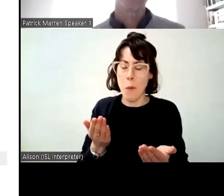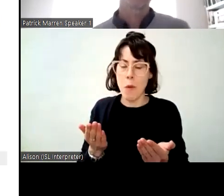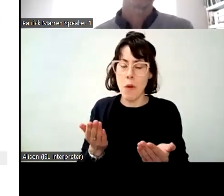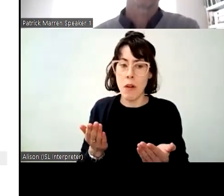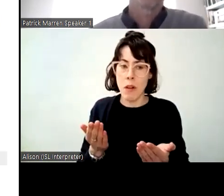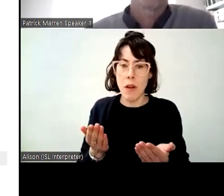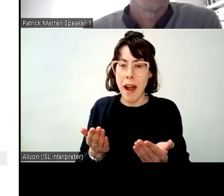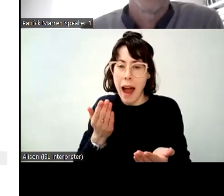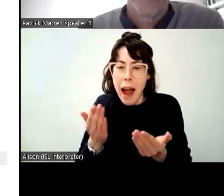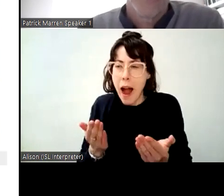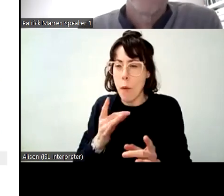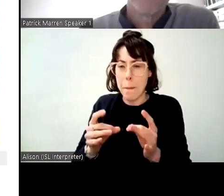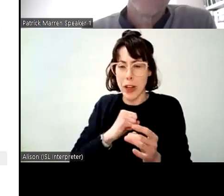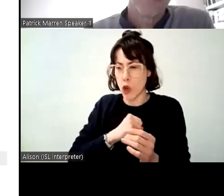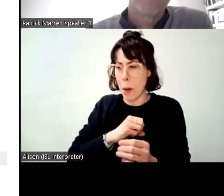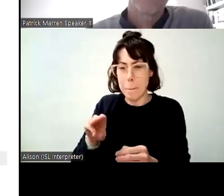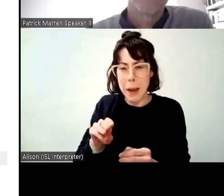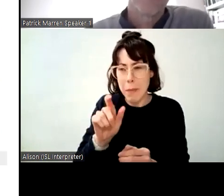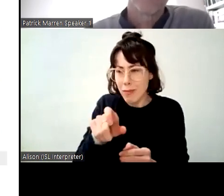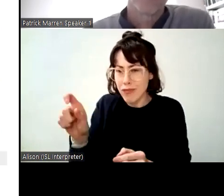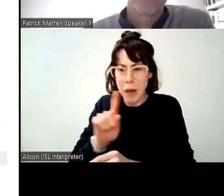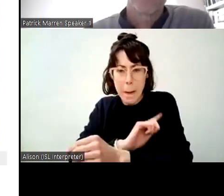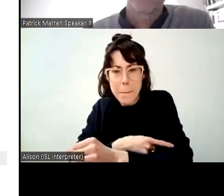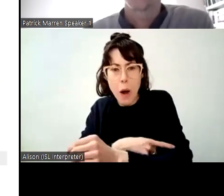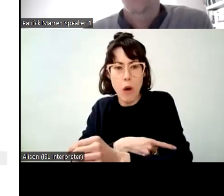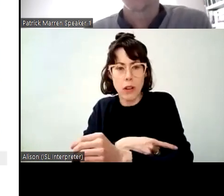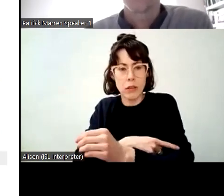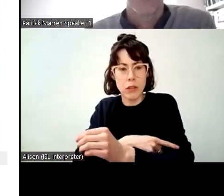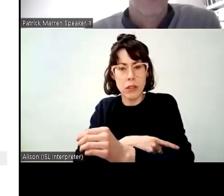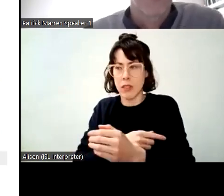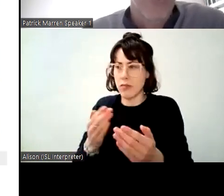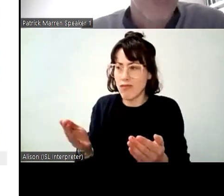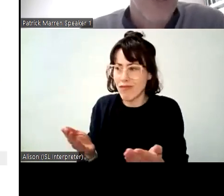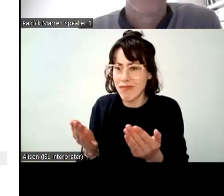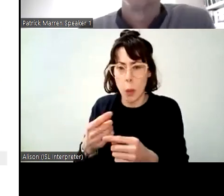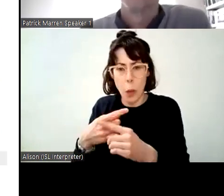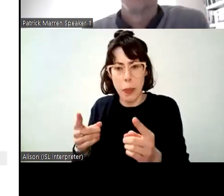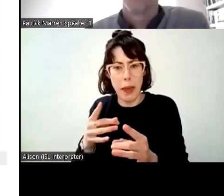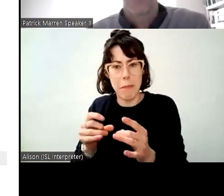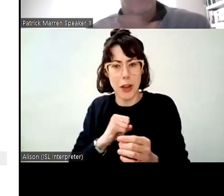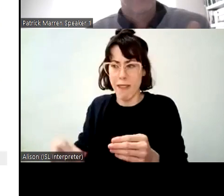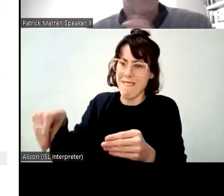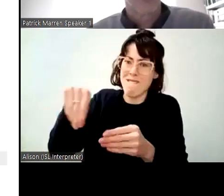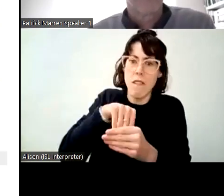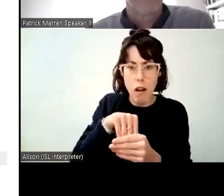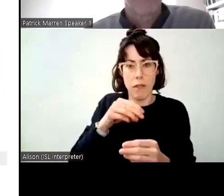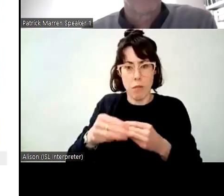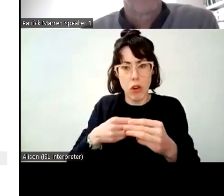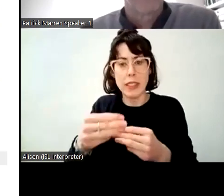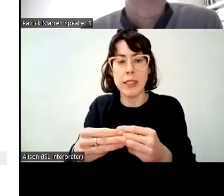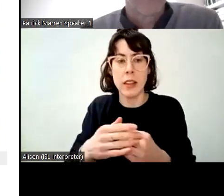for empowering citizens and building effective forms of public participation in the transition process? I think